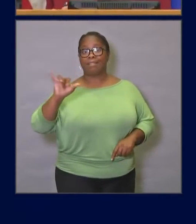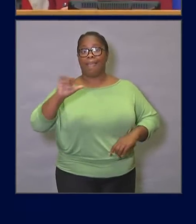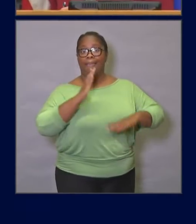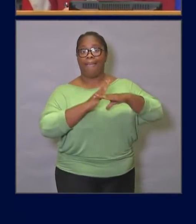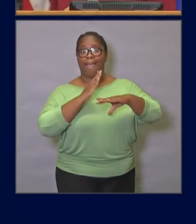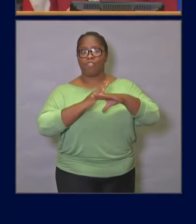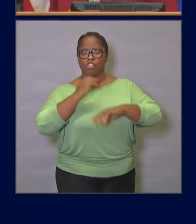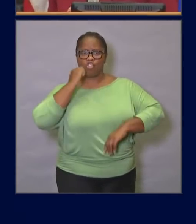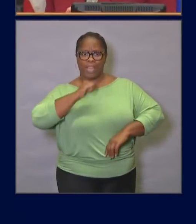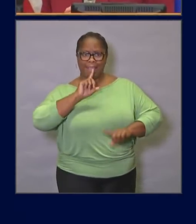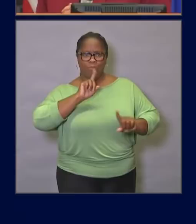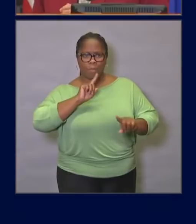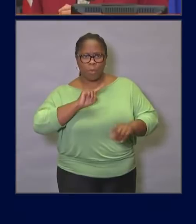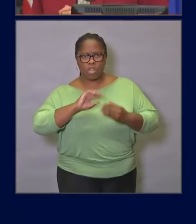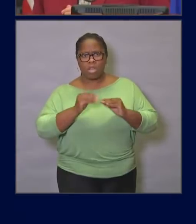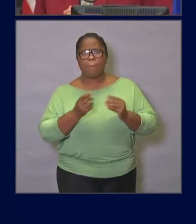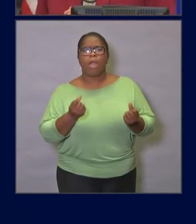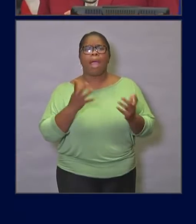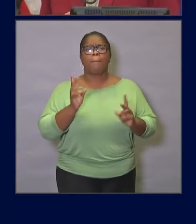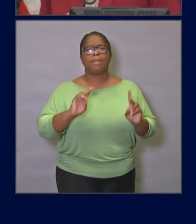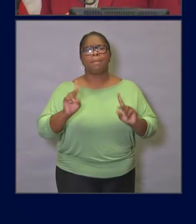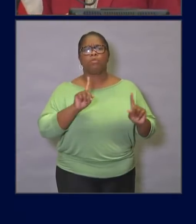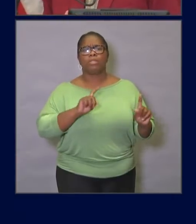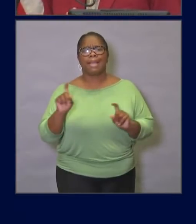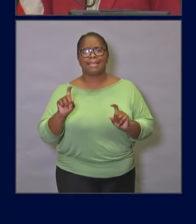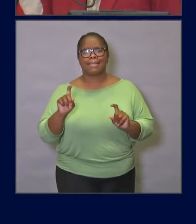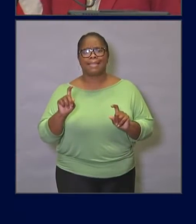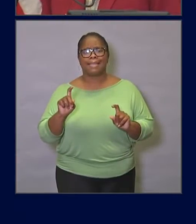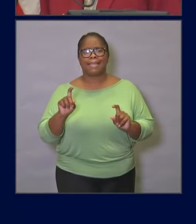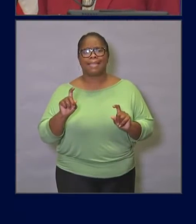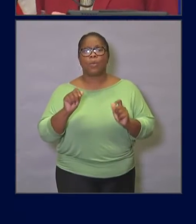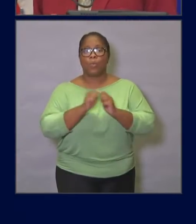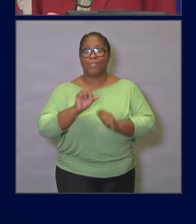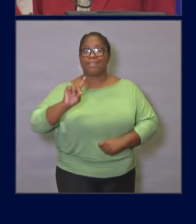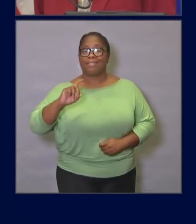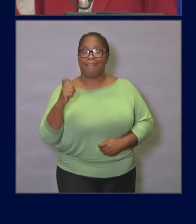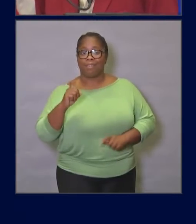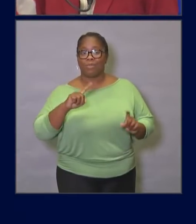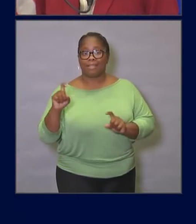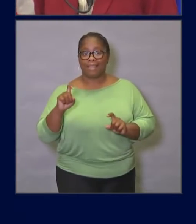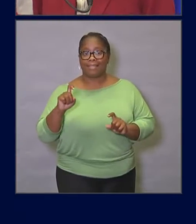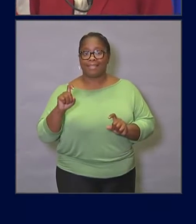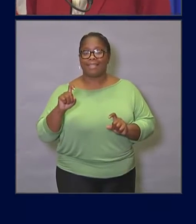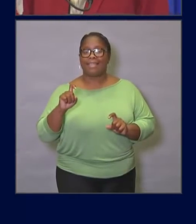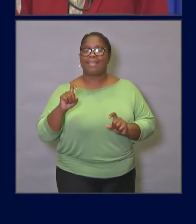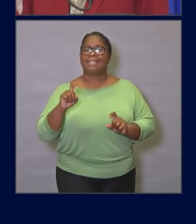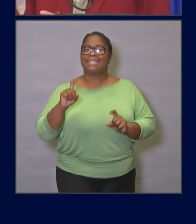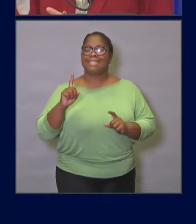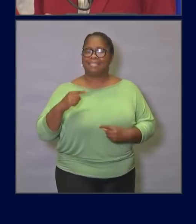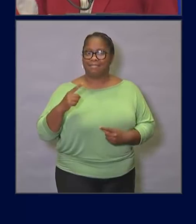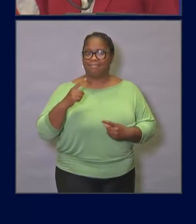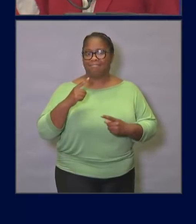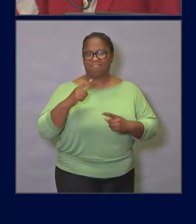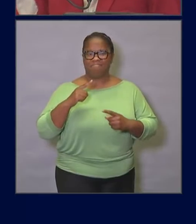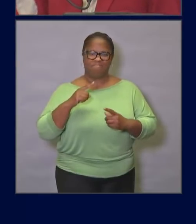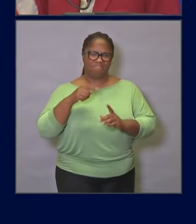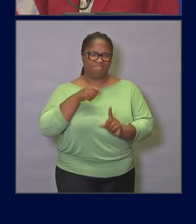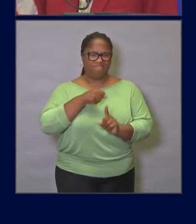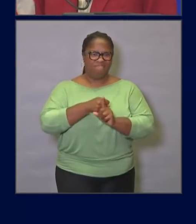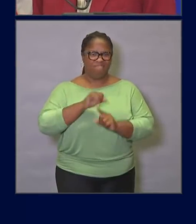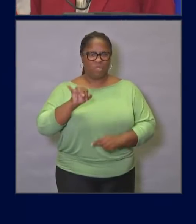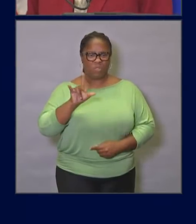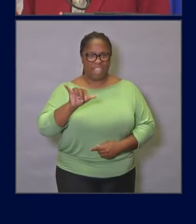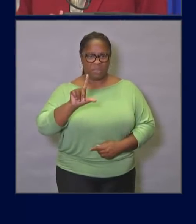daily reported number of people who were tested with a diagnostic test as of July 20th. The number of people that